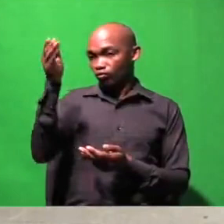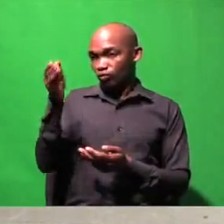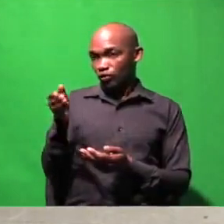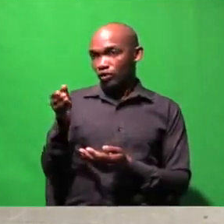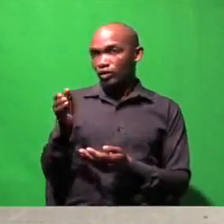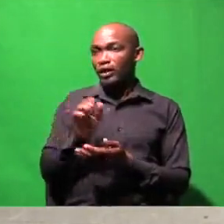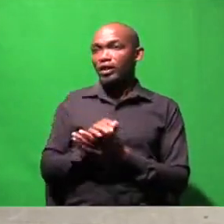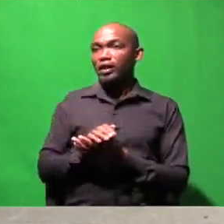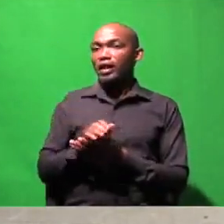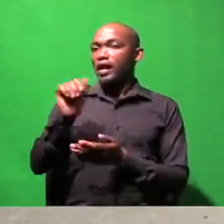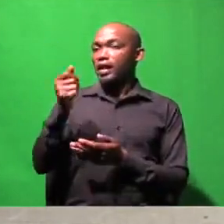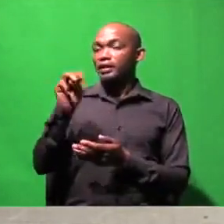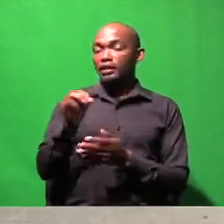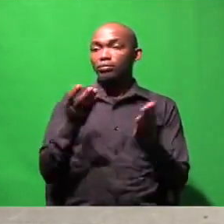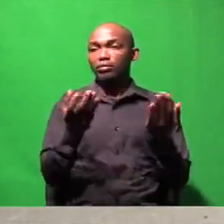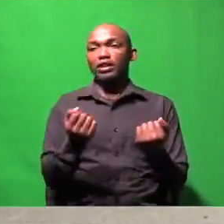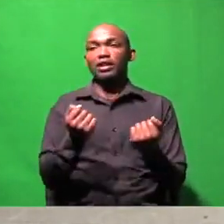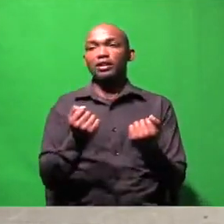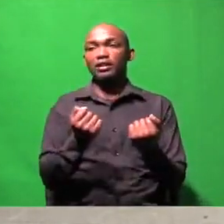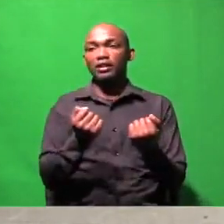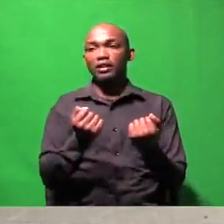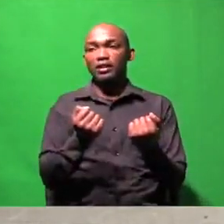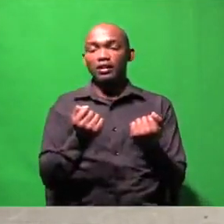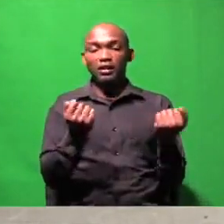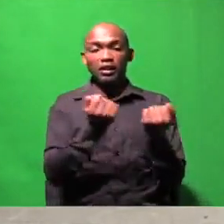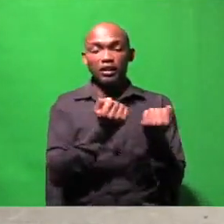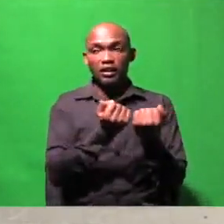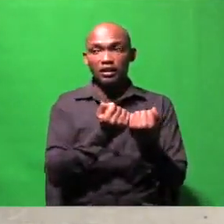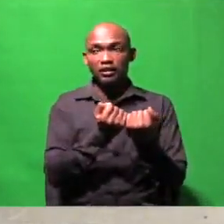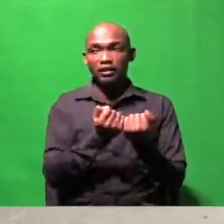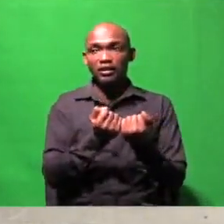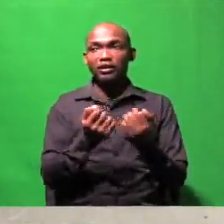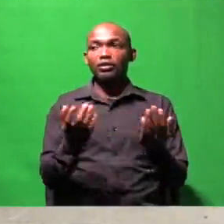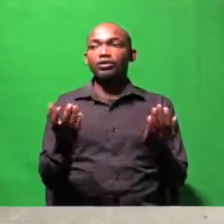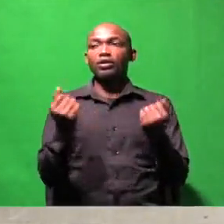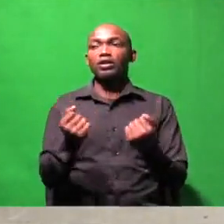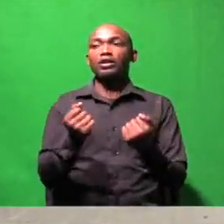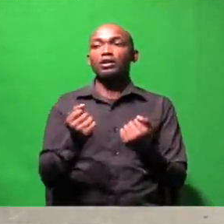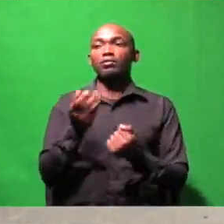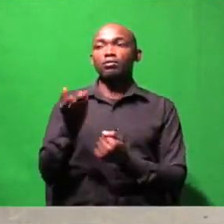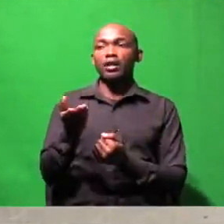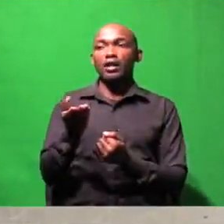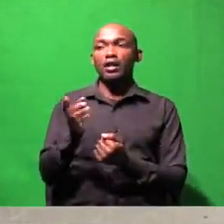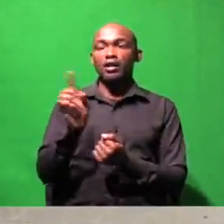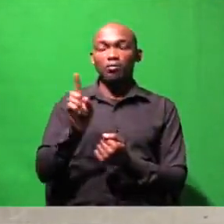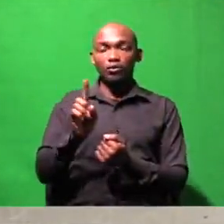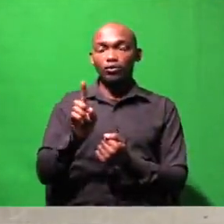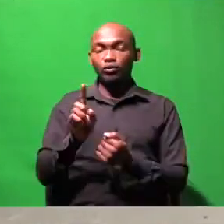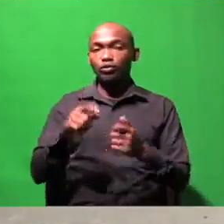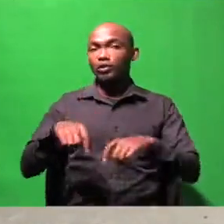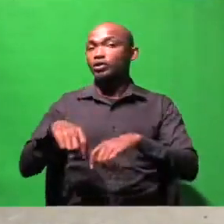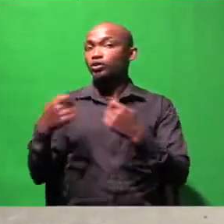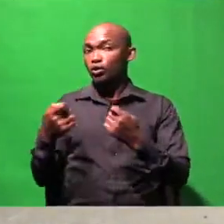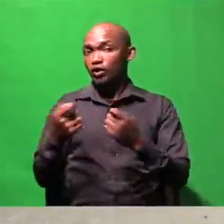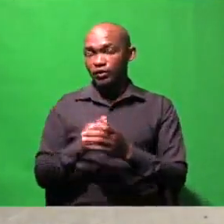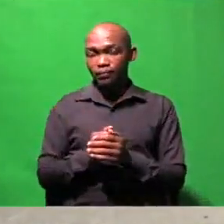be destroyed in nuclear fission. This one is nuclear fusion, this one is nuclear fission. It's about